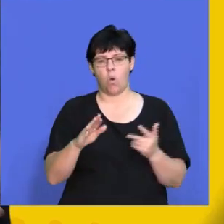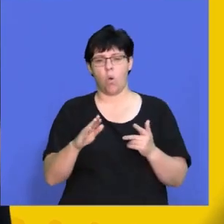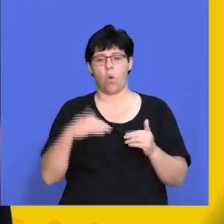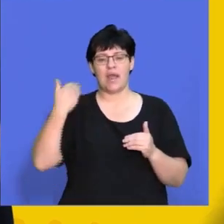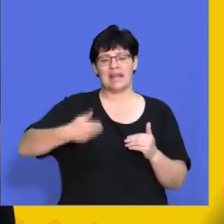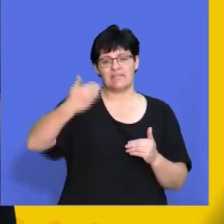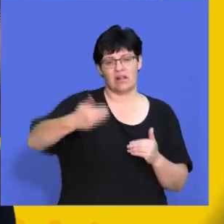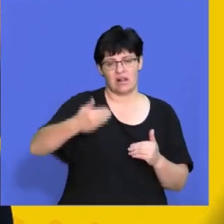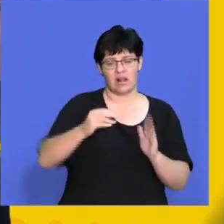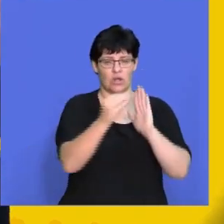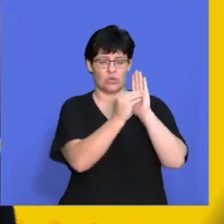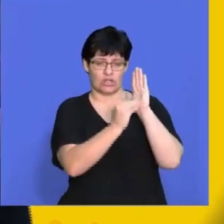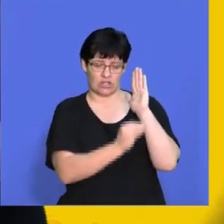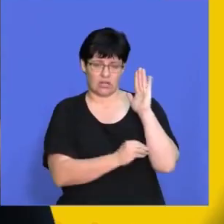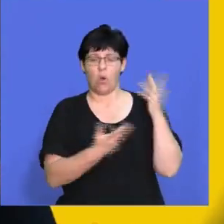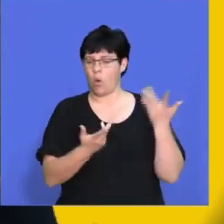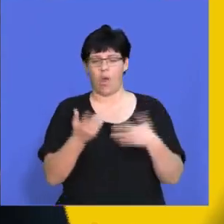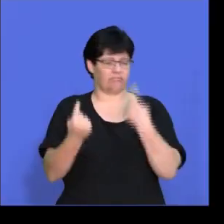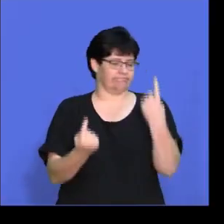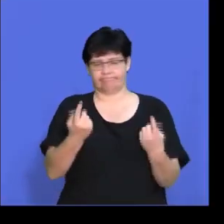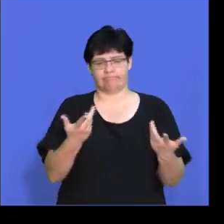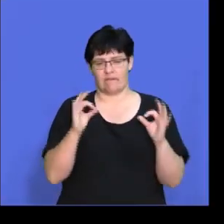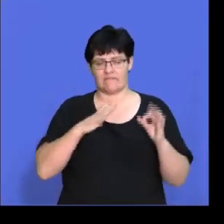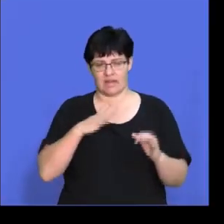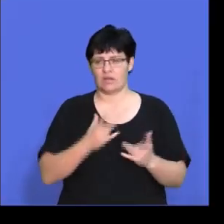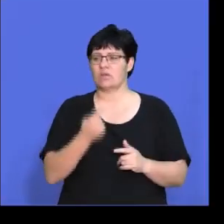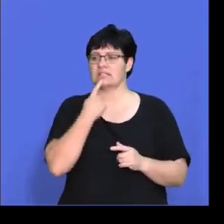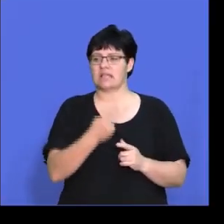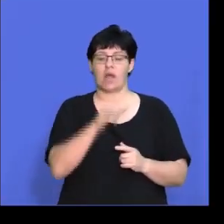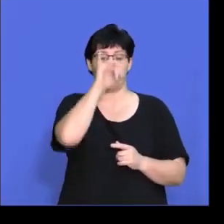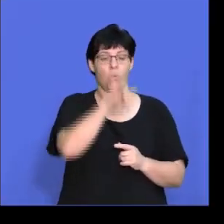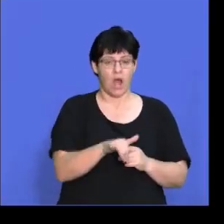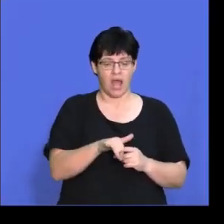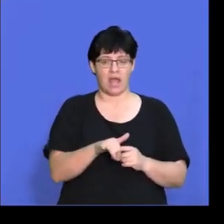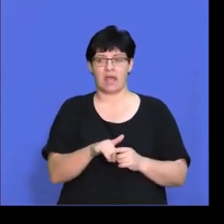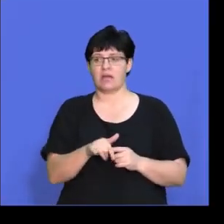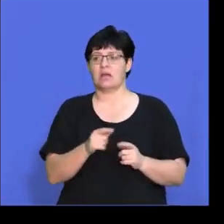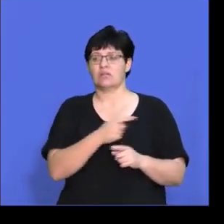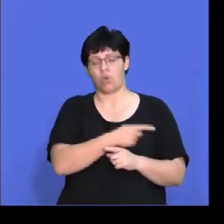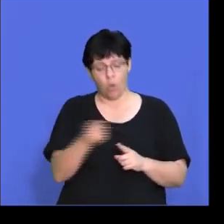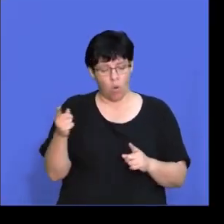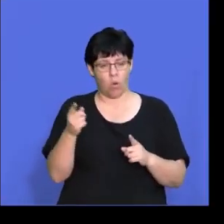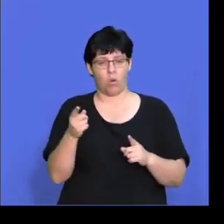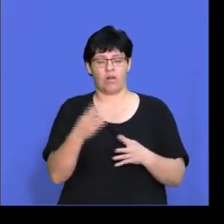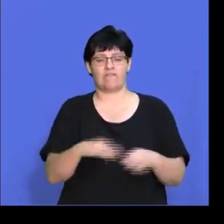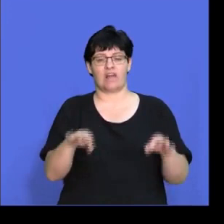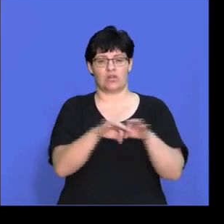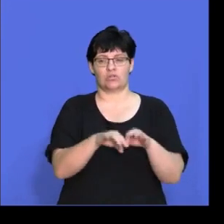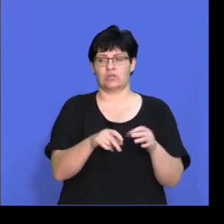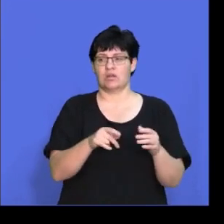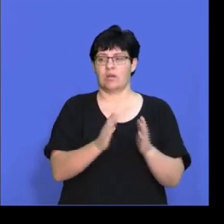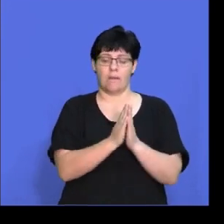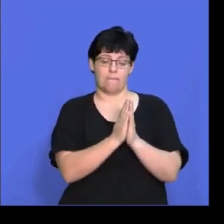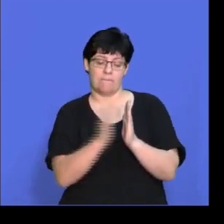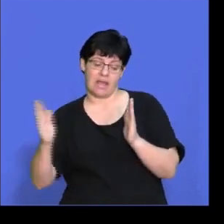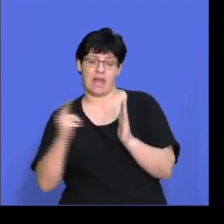use interval notation. Either would be absolutely fine. So we can say that y is all values that are greater